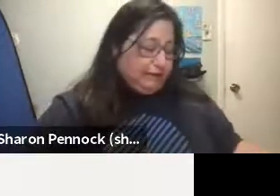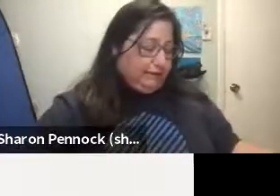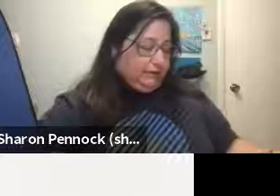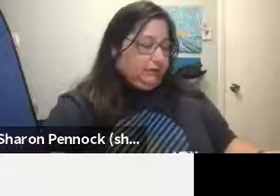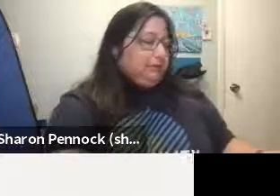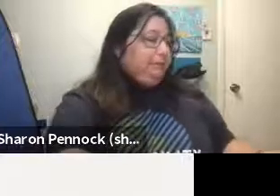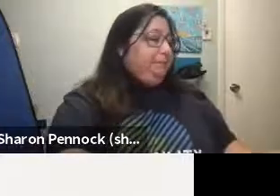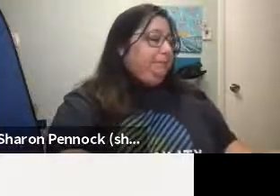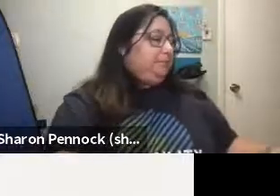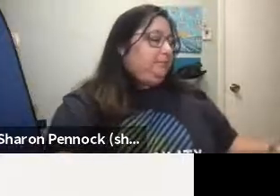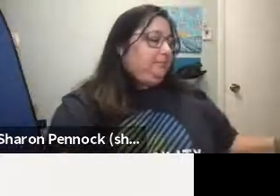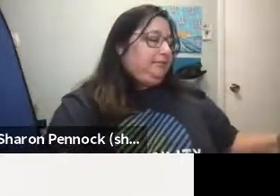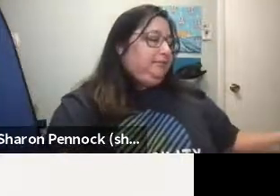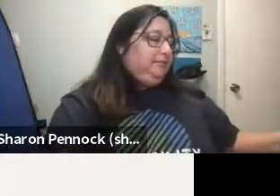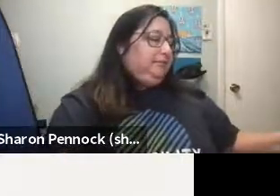chat also.